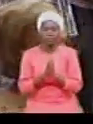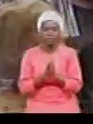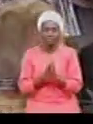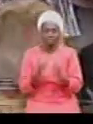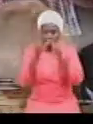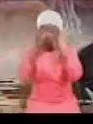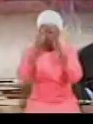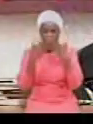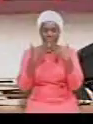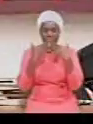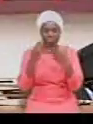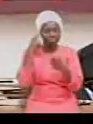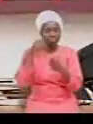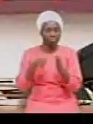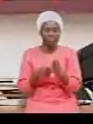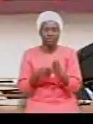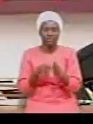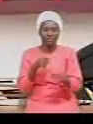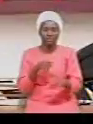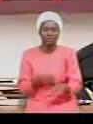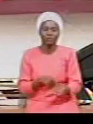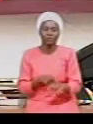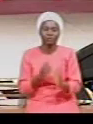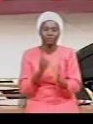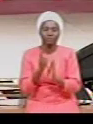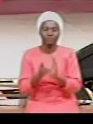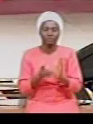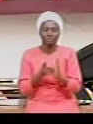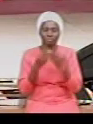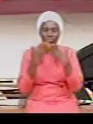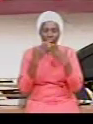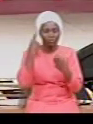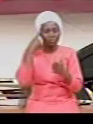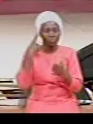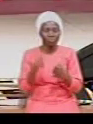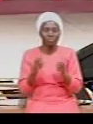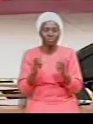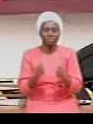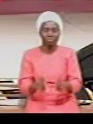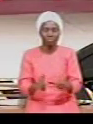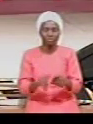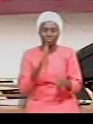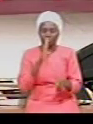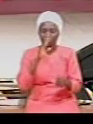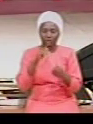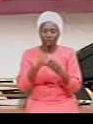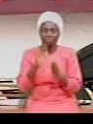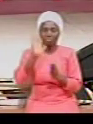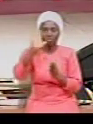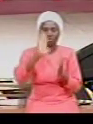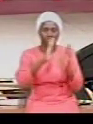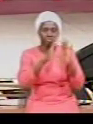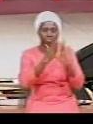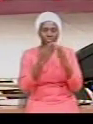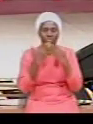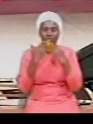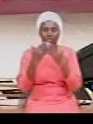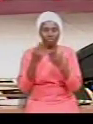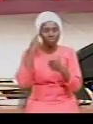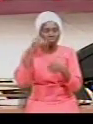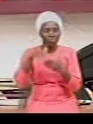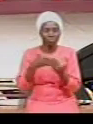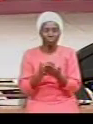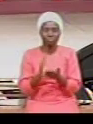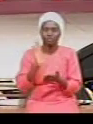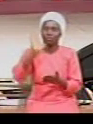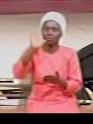Father, we thank you for this hour. Thank you for the privilege of being in your presence. Thank you for all your